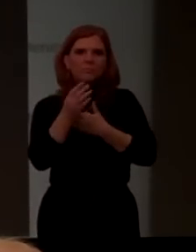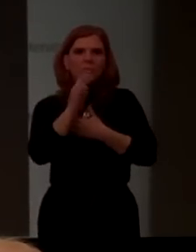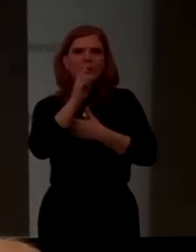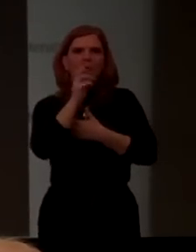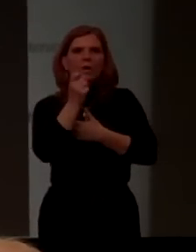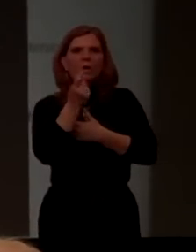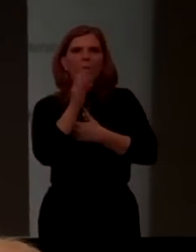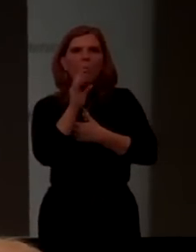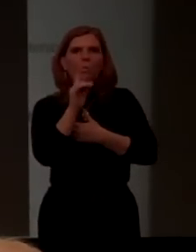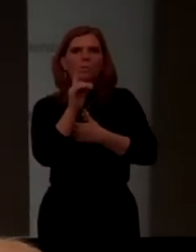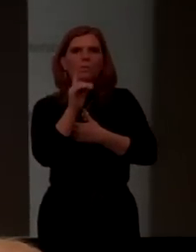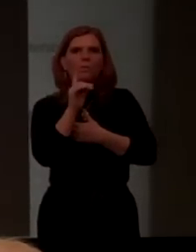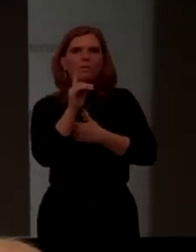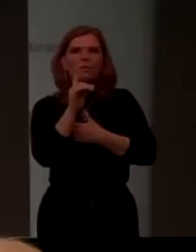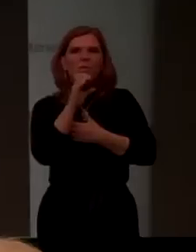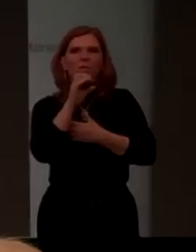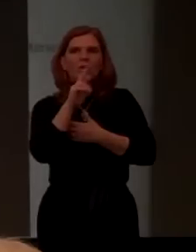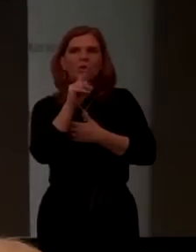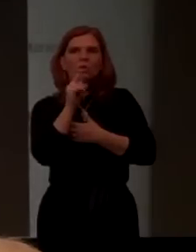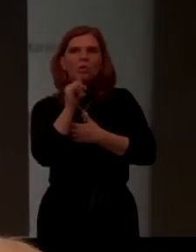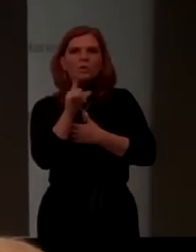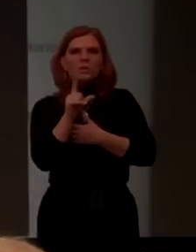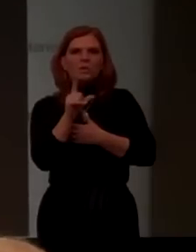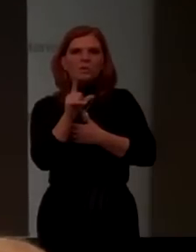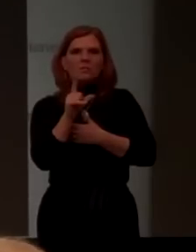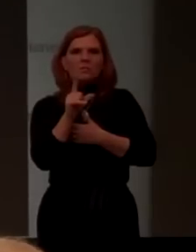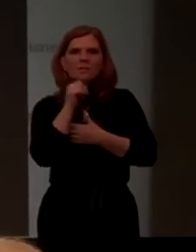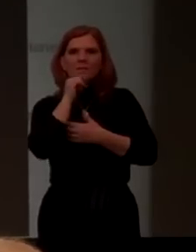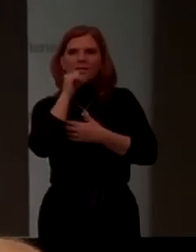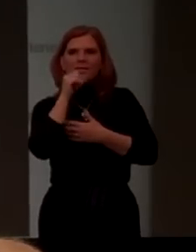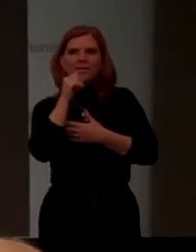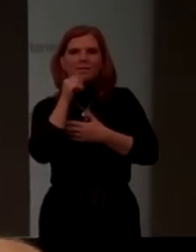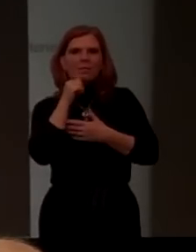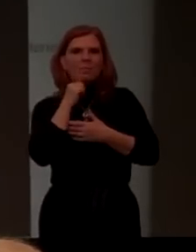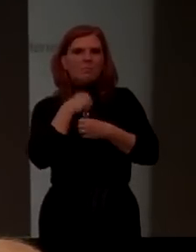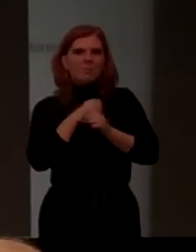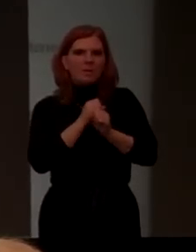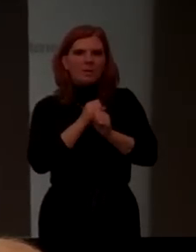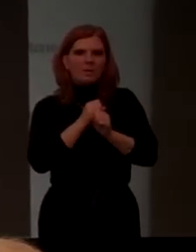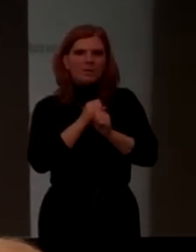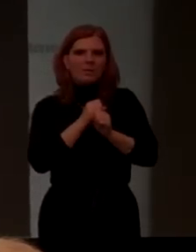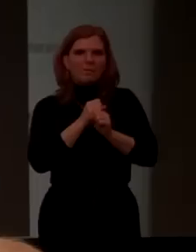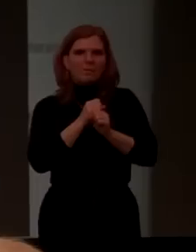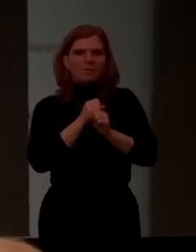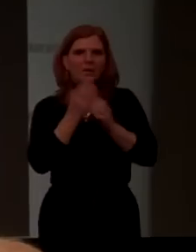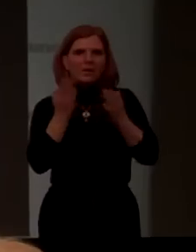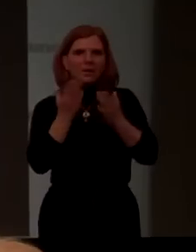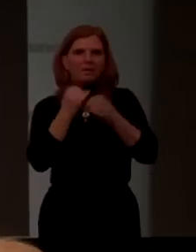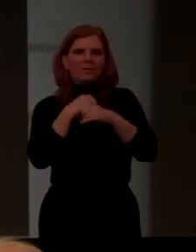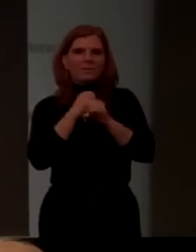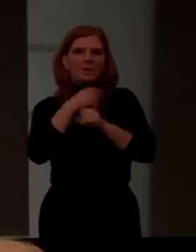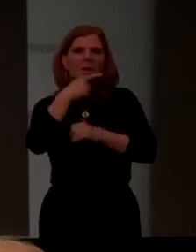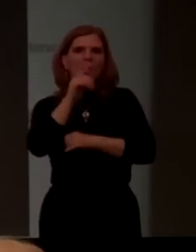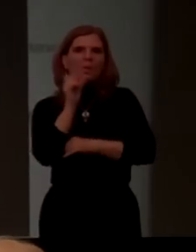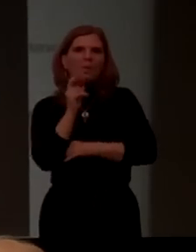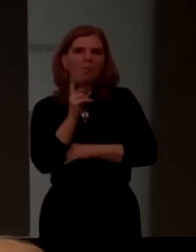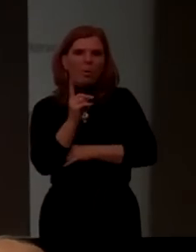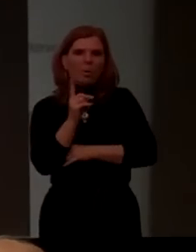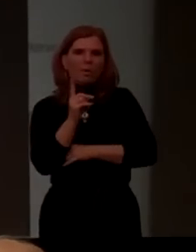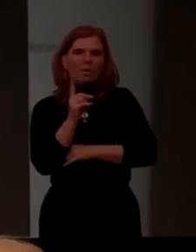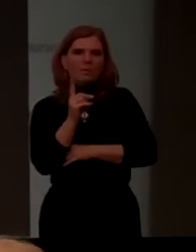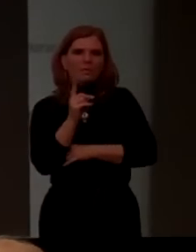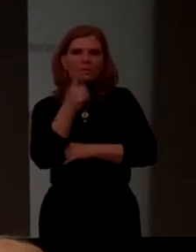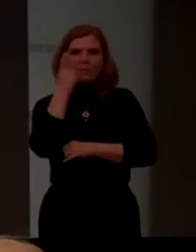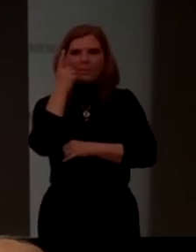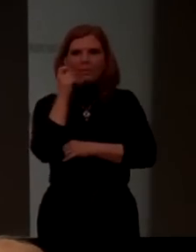before, some of their crystals now made in Poland and the Czech Republic. Because those people can make glass as well